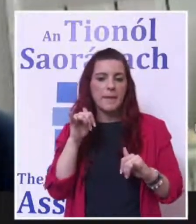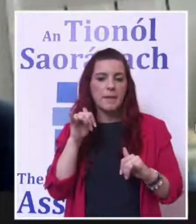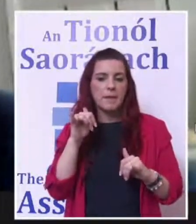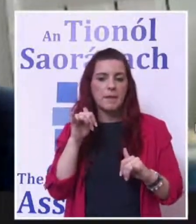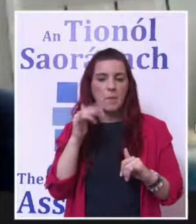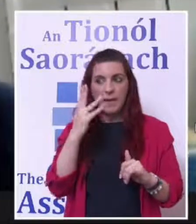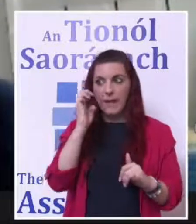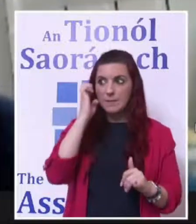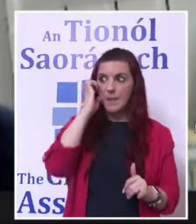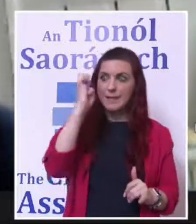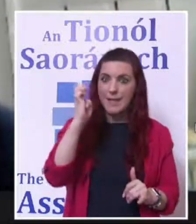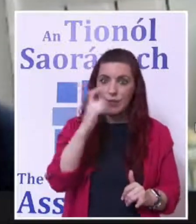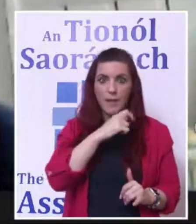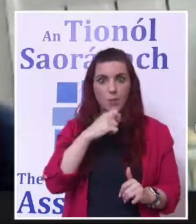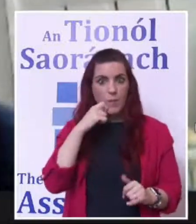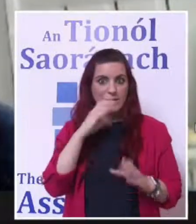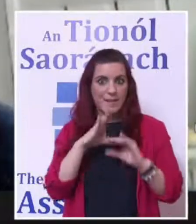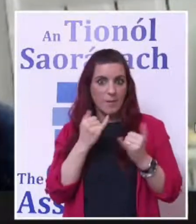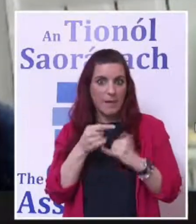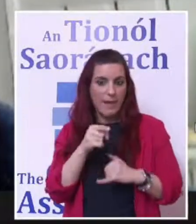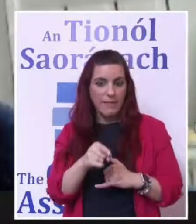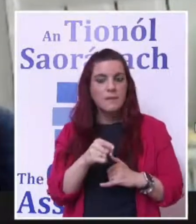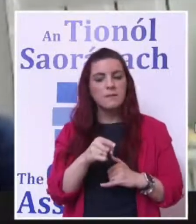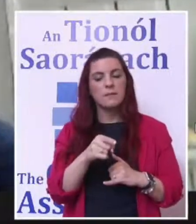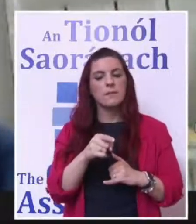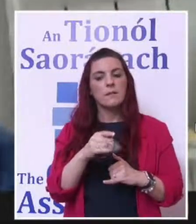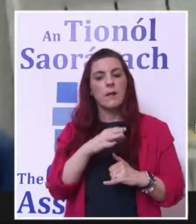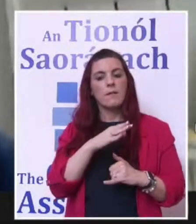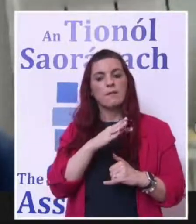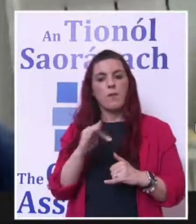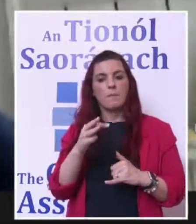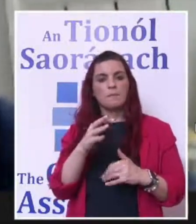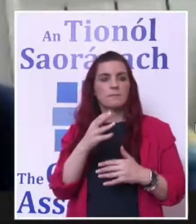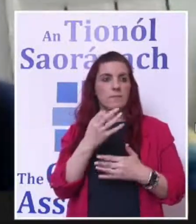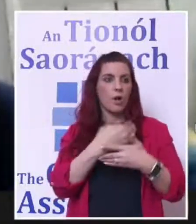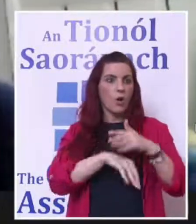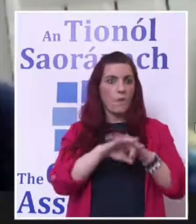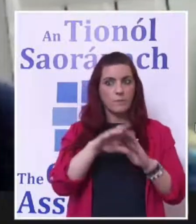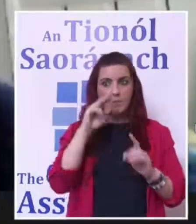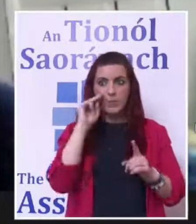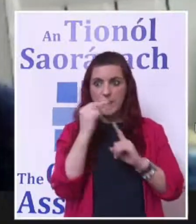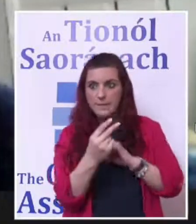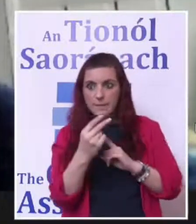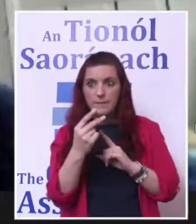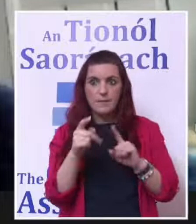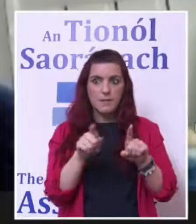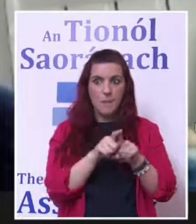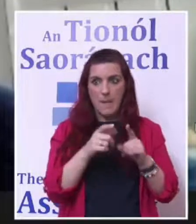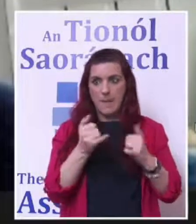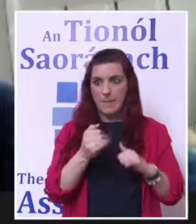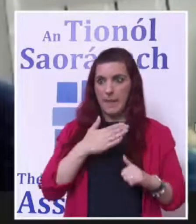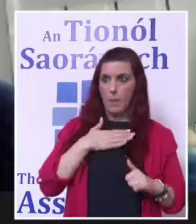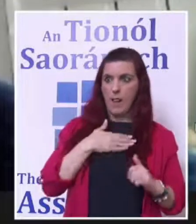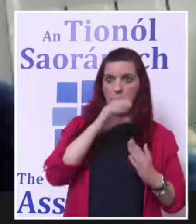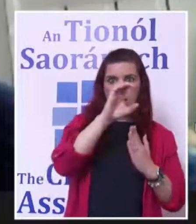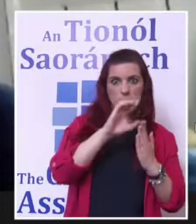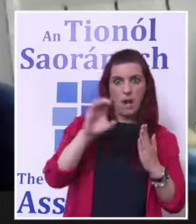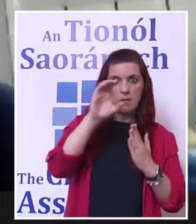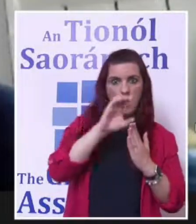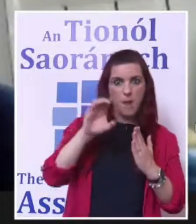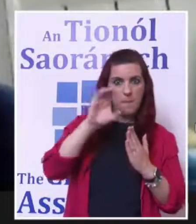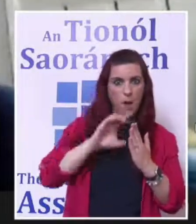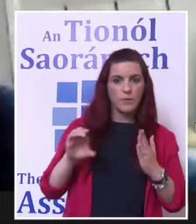that's what you would do from the point of view of those that are watching the Assembly and its work.